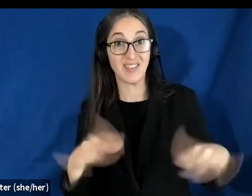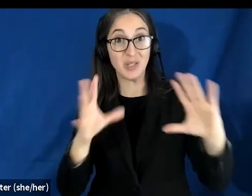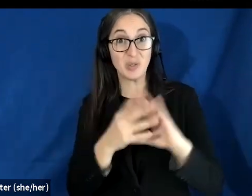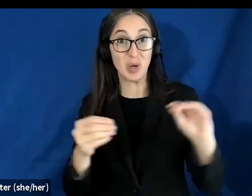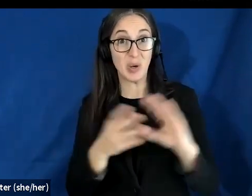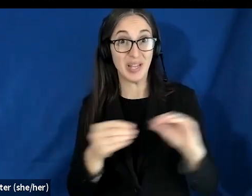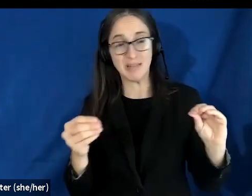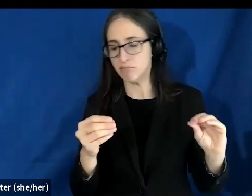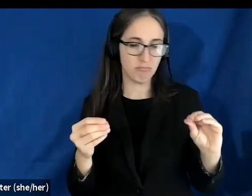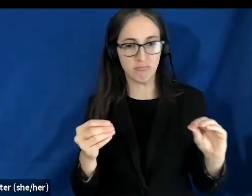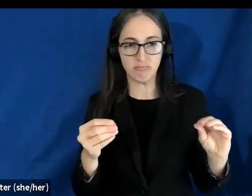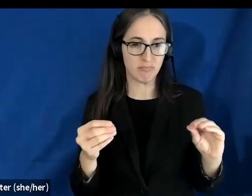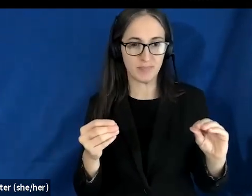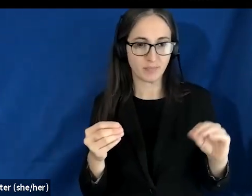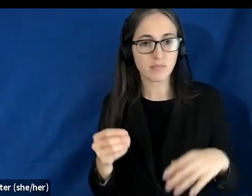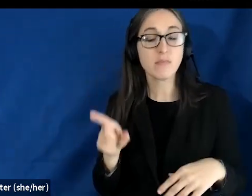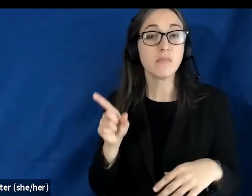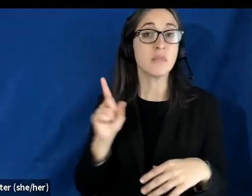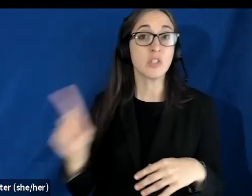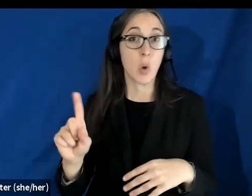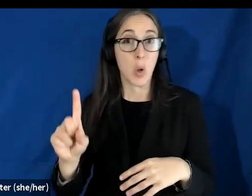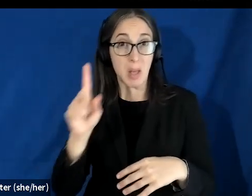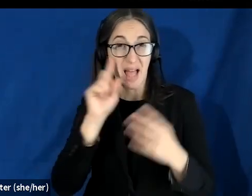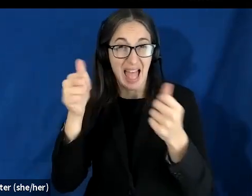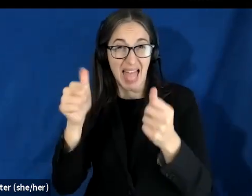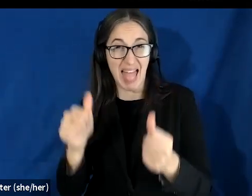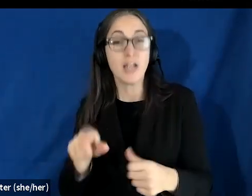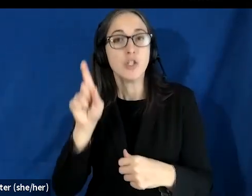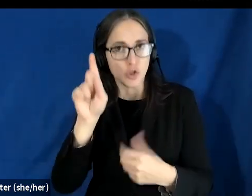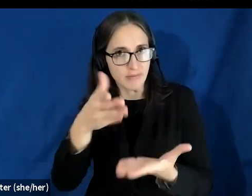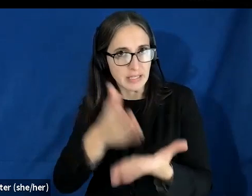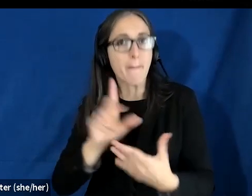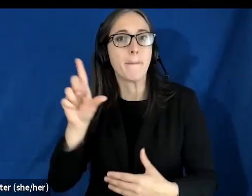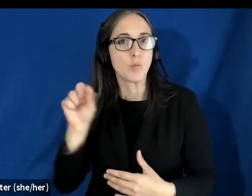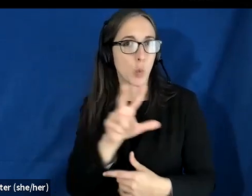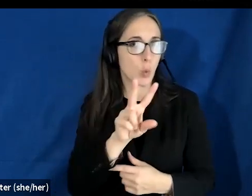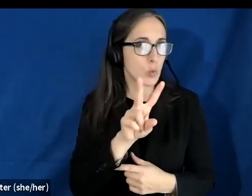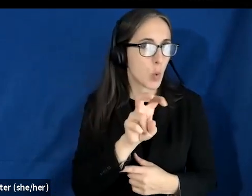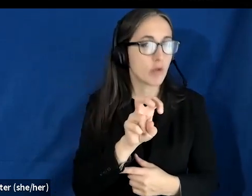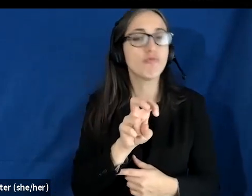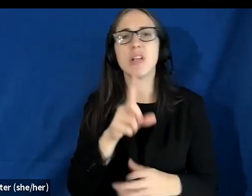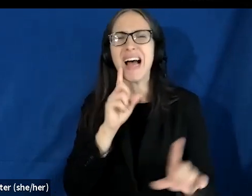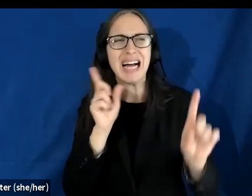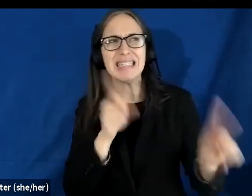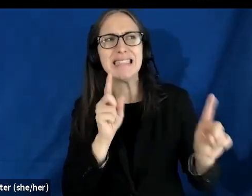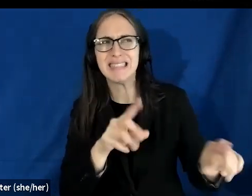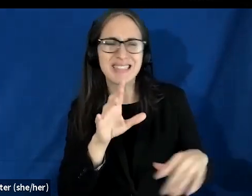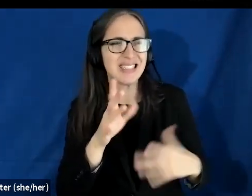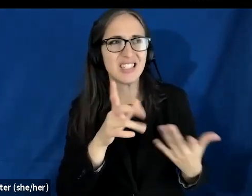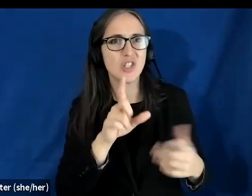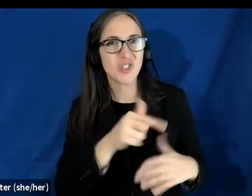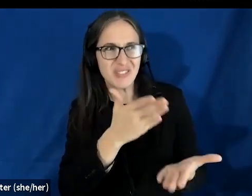Stargardt should have stopped at 2200, but I kept going back to these doctors and kept telling them, hey, something is wrong. But of